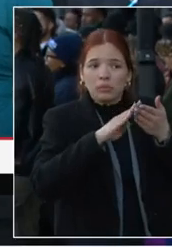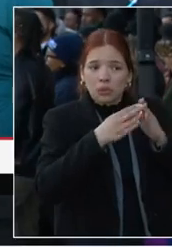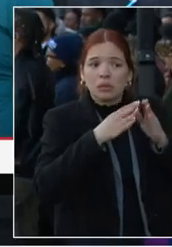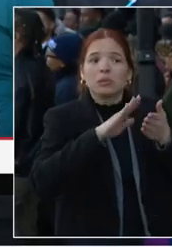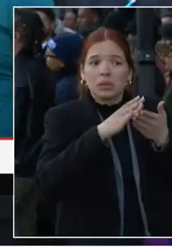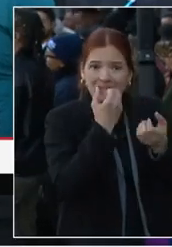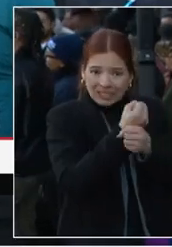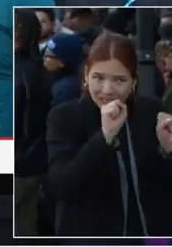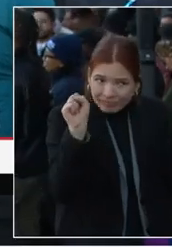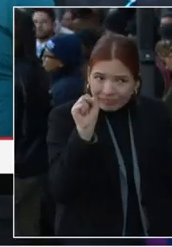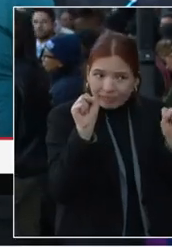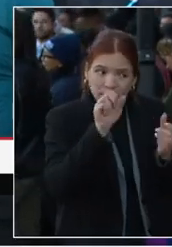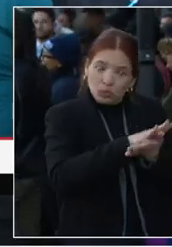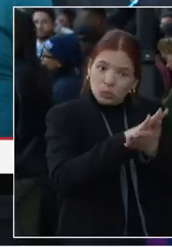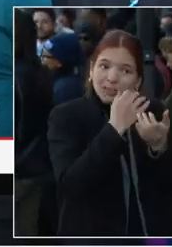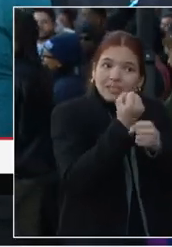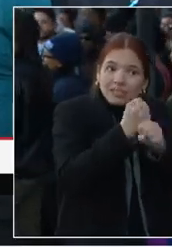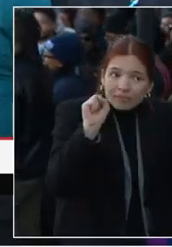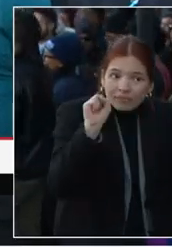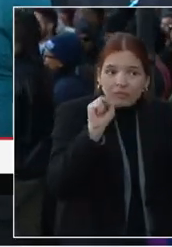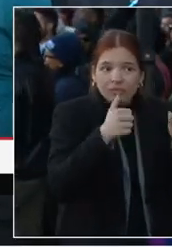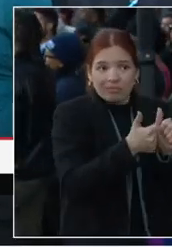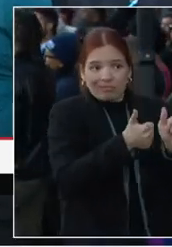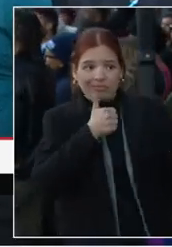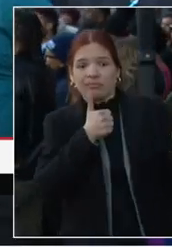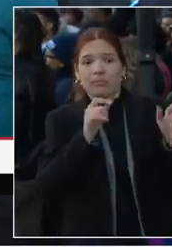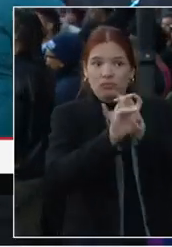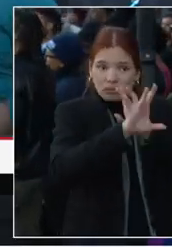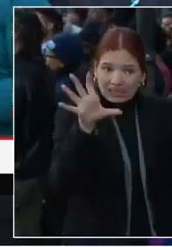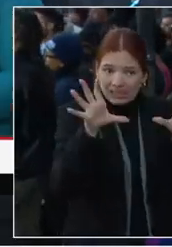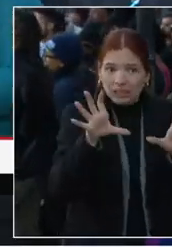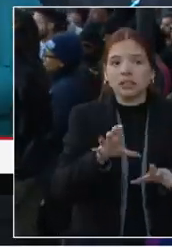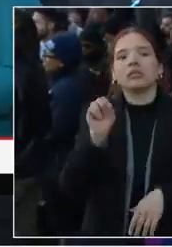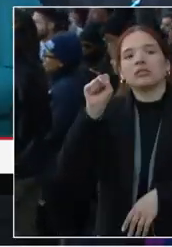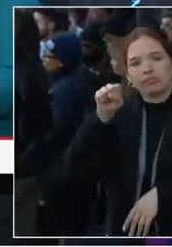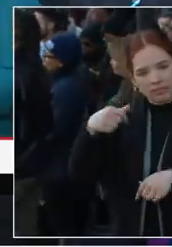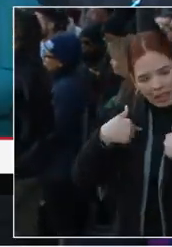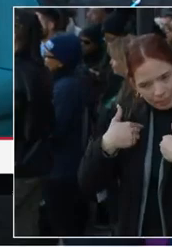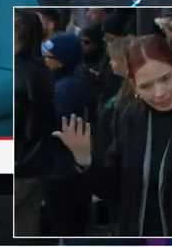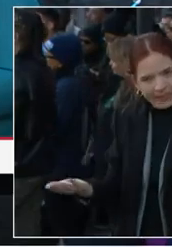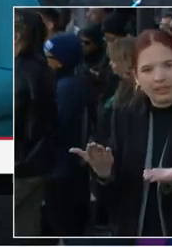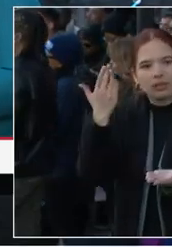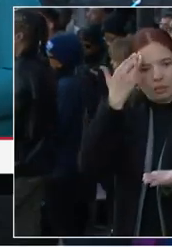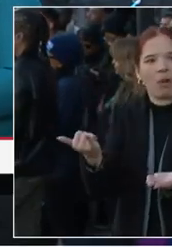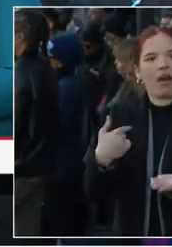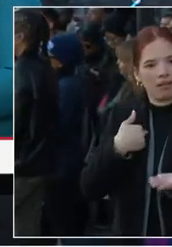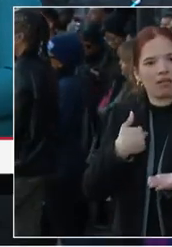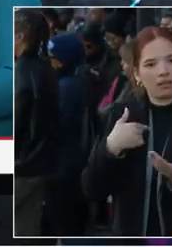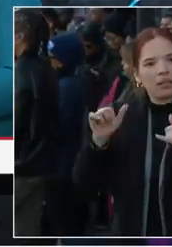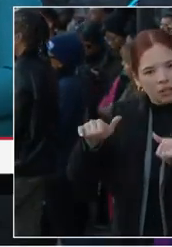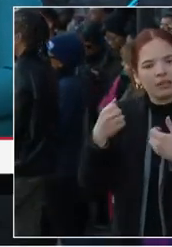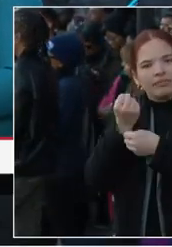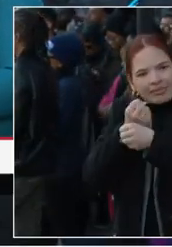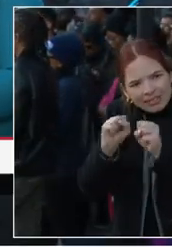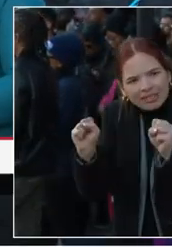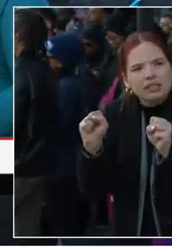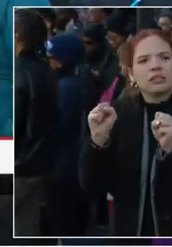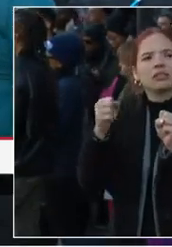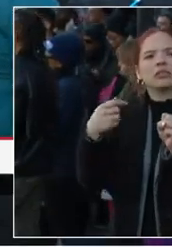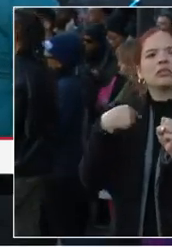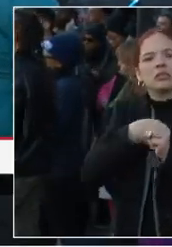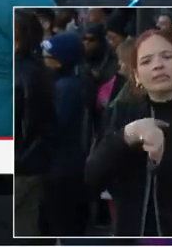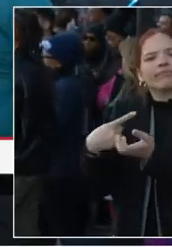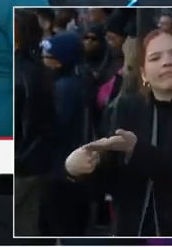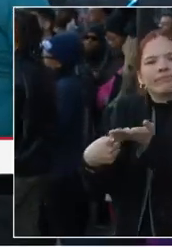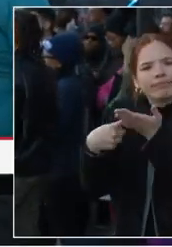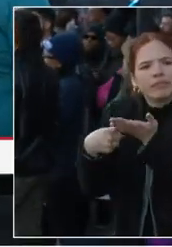about, Jade, who wants to make our public spaces safe. And part of what we are discussing and what we